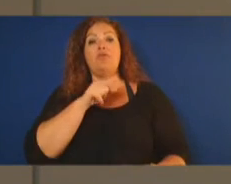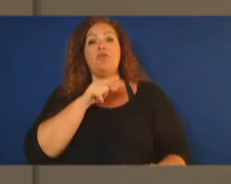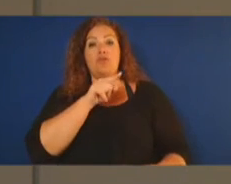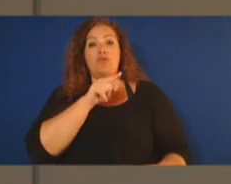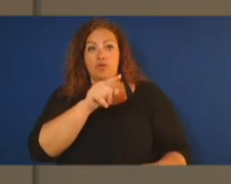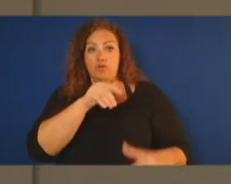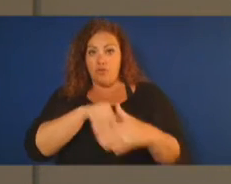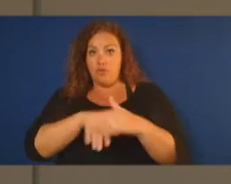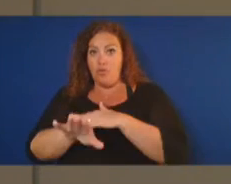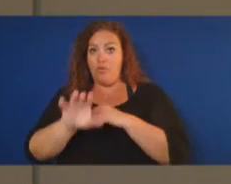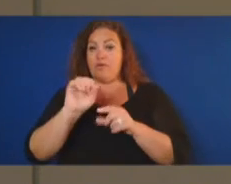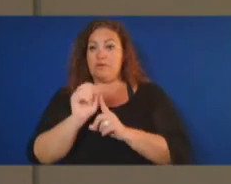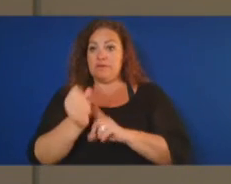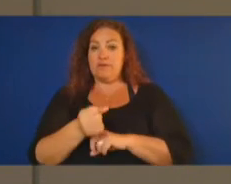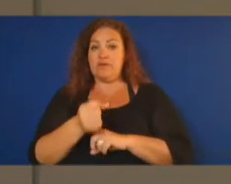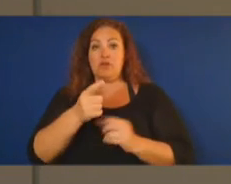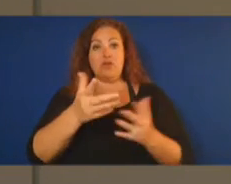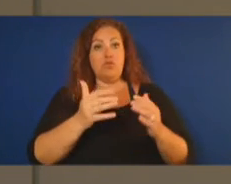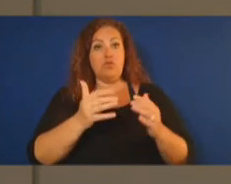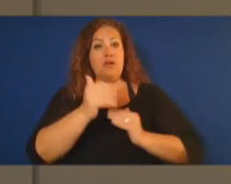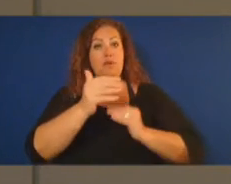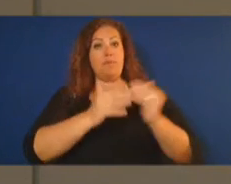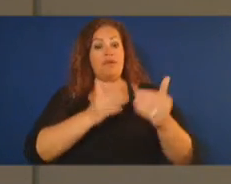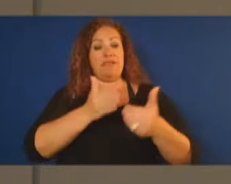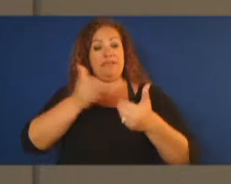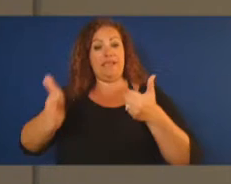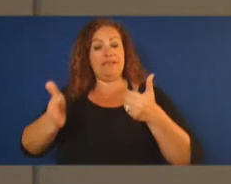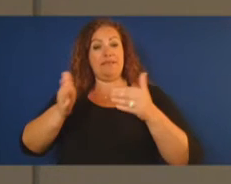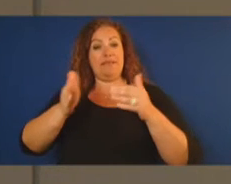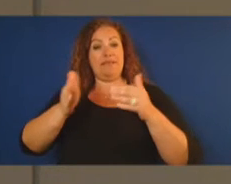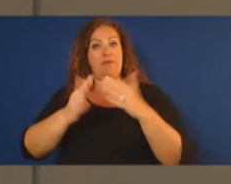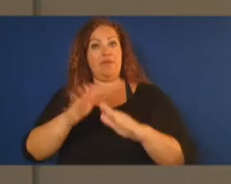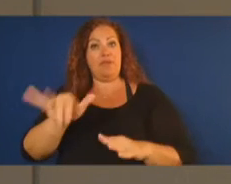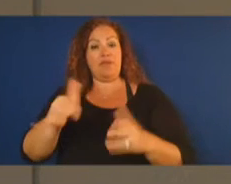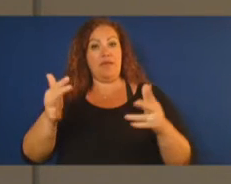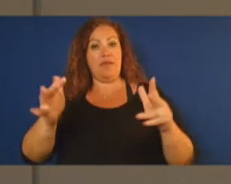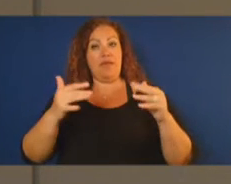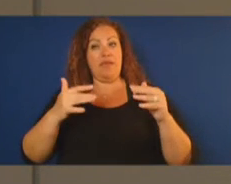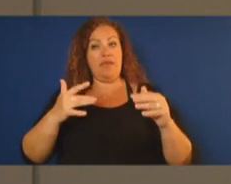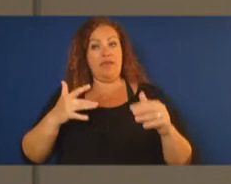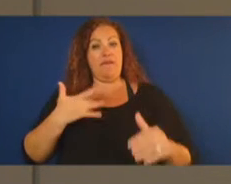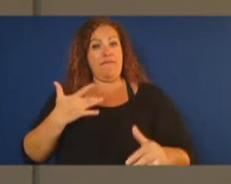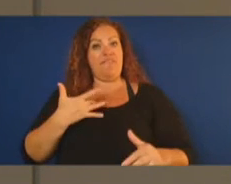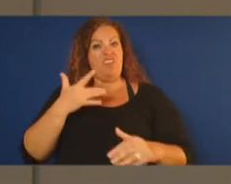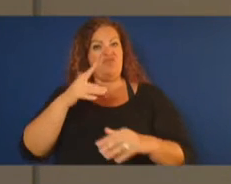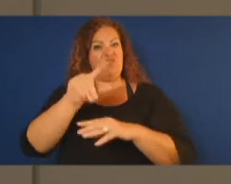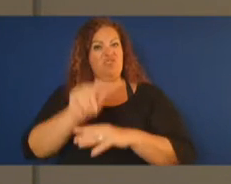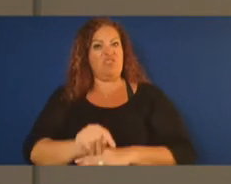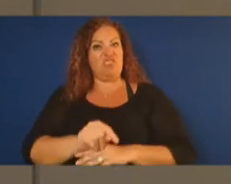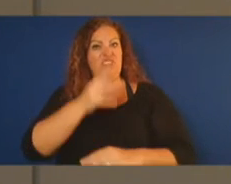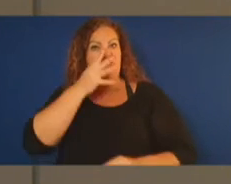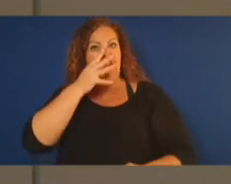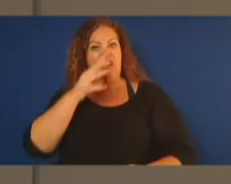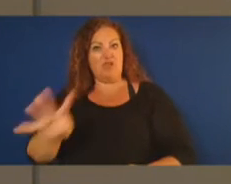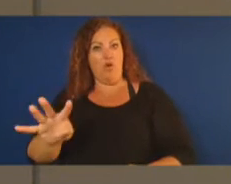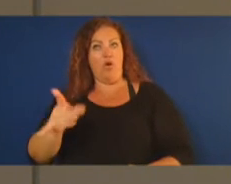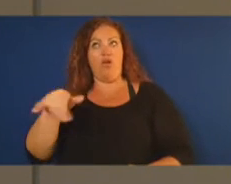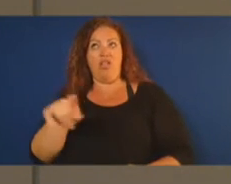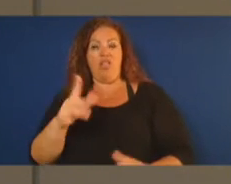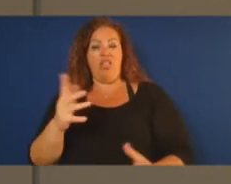situation where you would like to build adjacent to a community that has felt traditionally ignored that they've made you